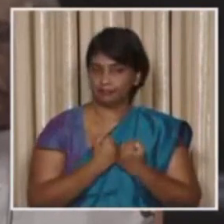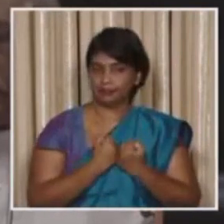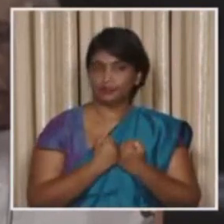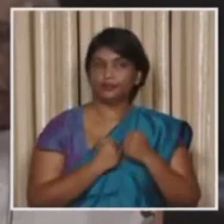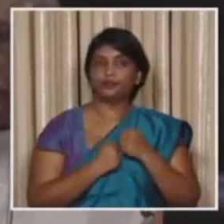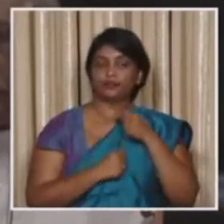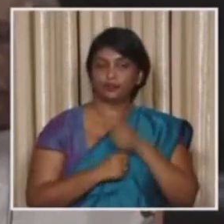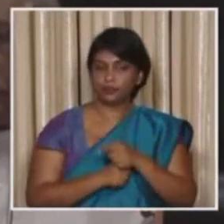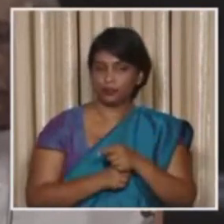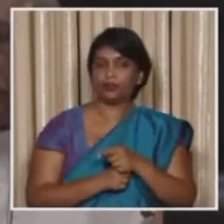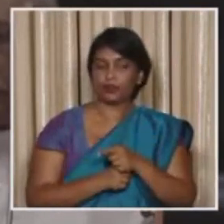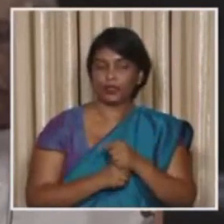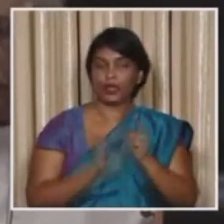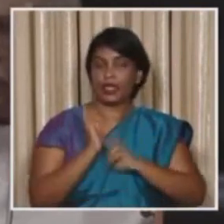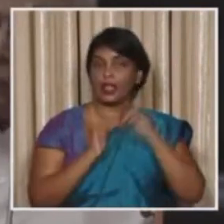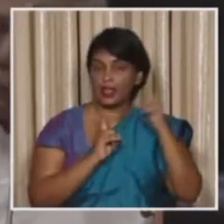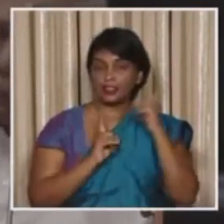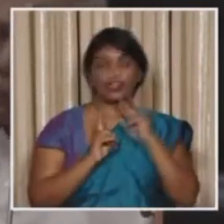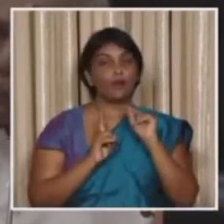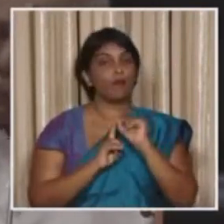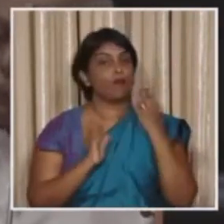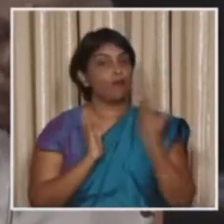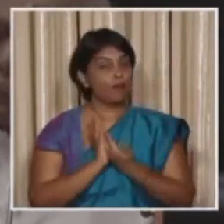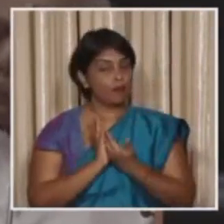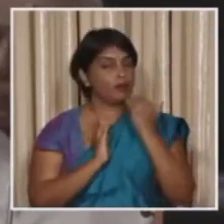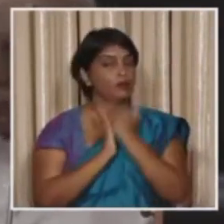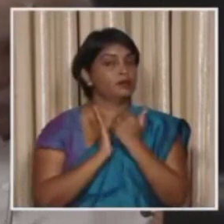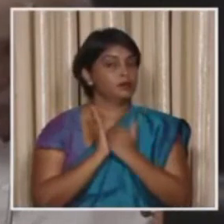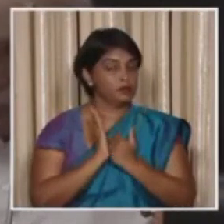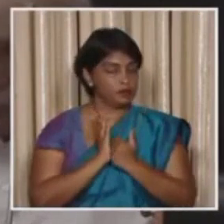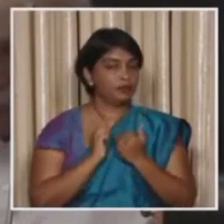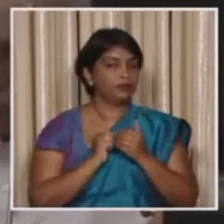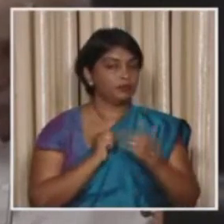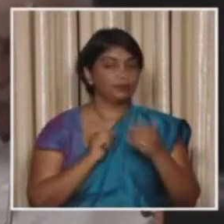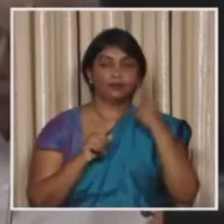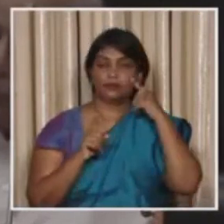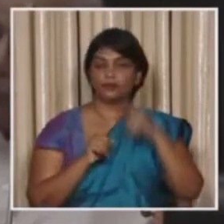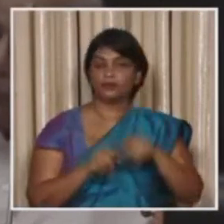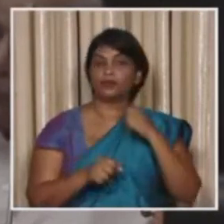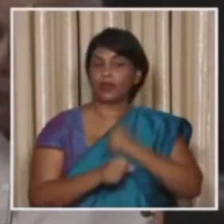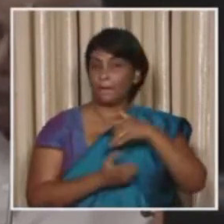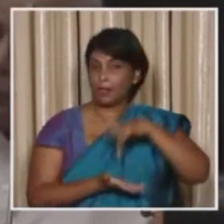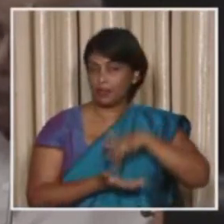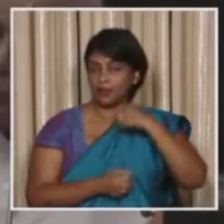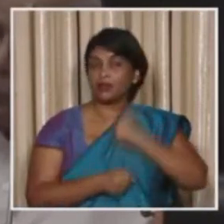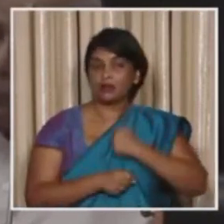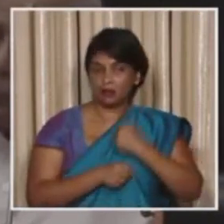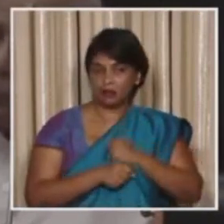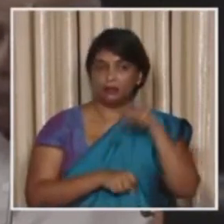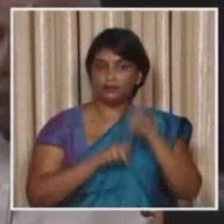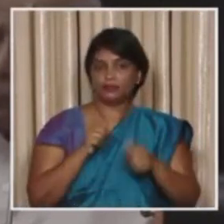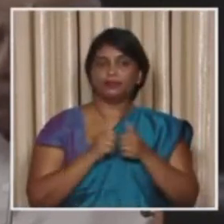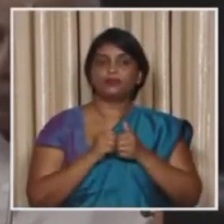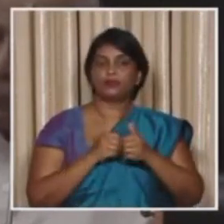In formulating national policy on matters contained in the provincial list, the central government shall adopt a